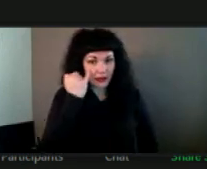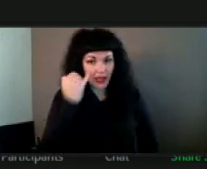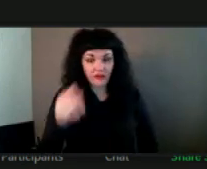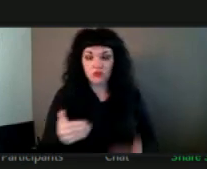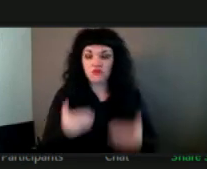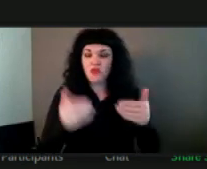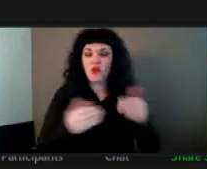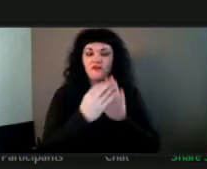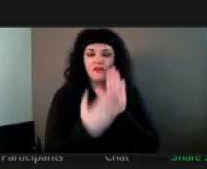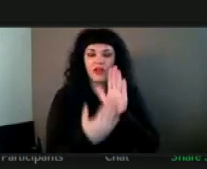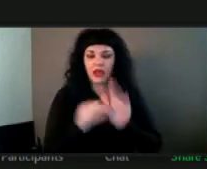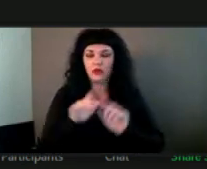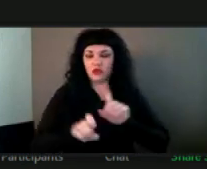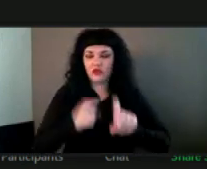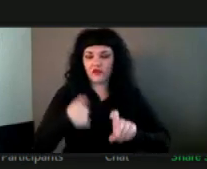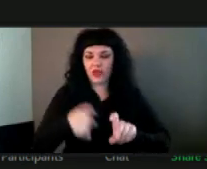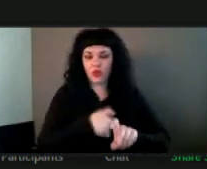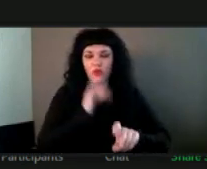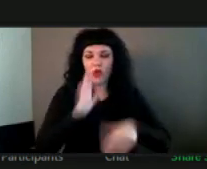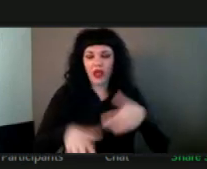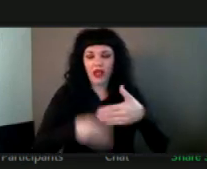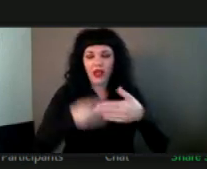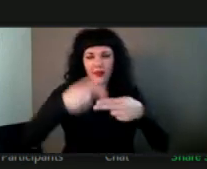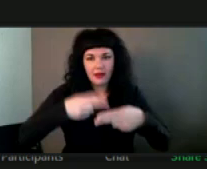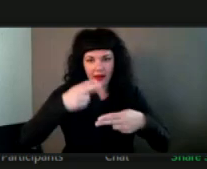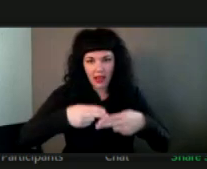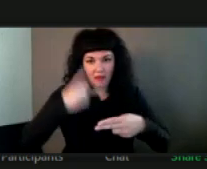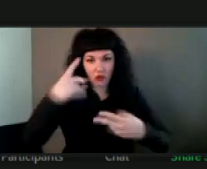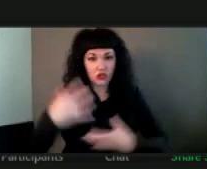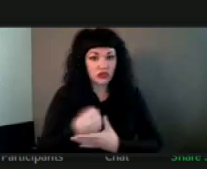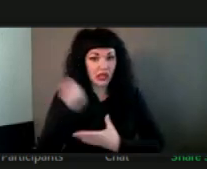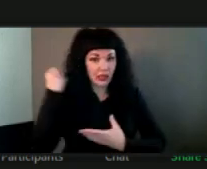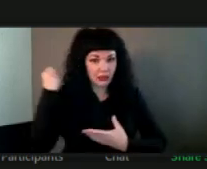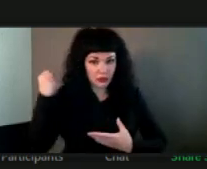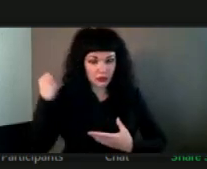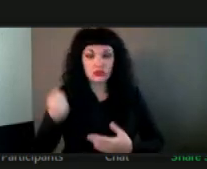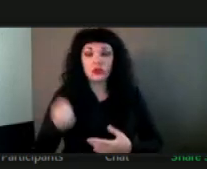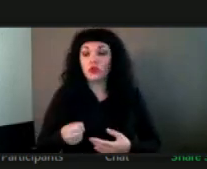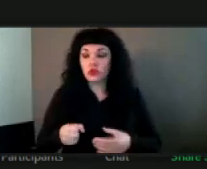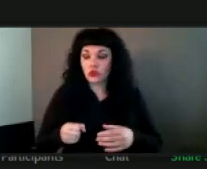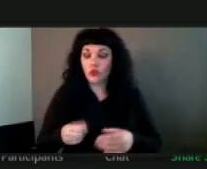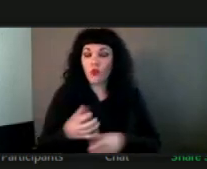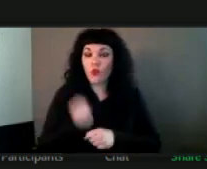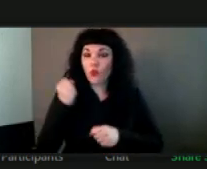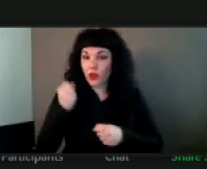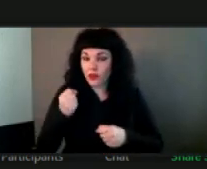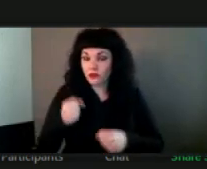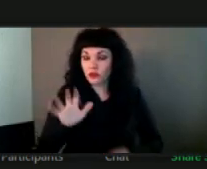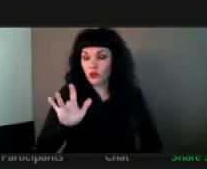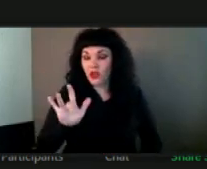$25 raffle. Okay, so here we go.